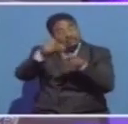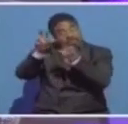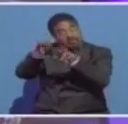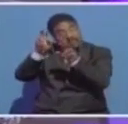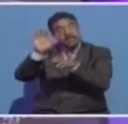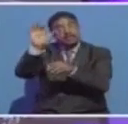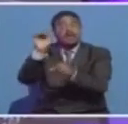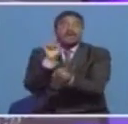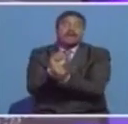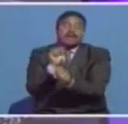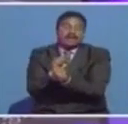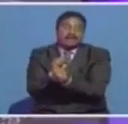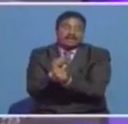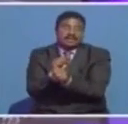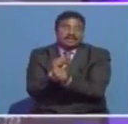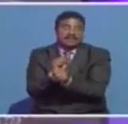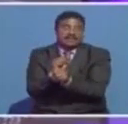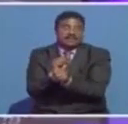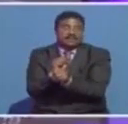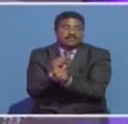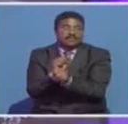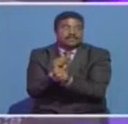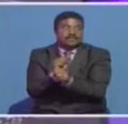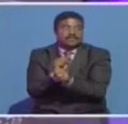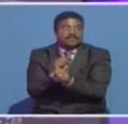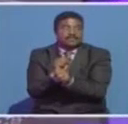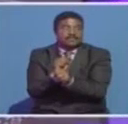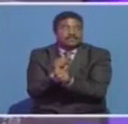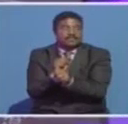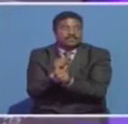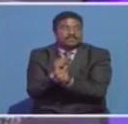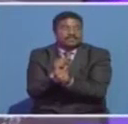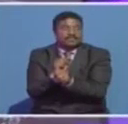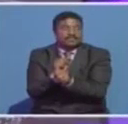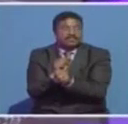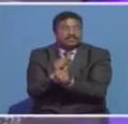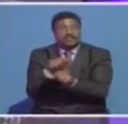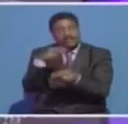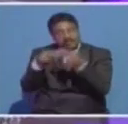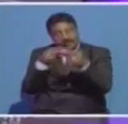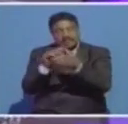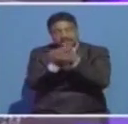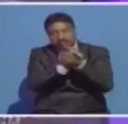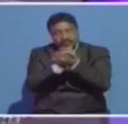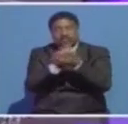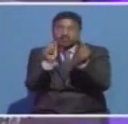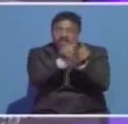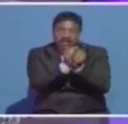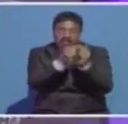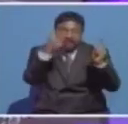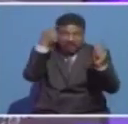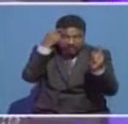that in their preparation of the building materials, they get the correct things. So it's a collaboration issue where